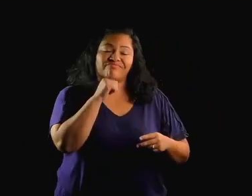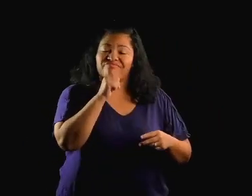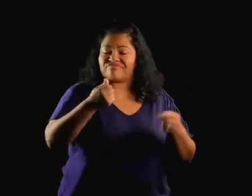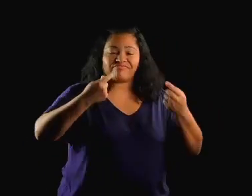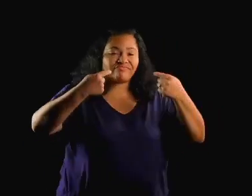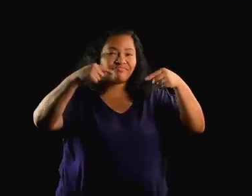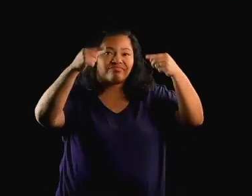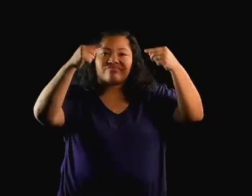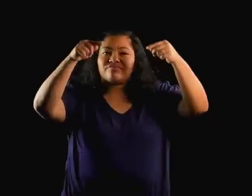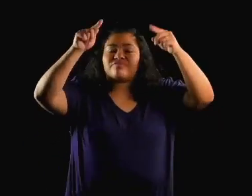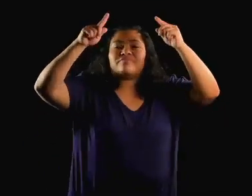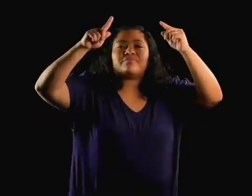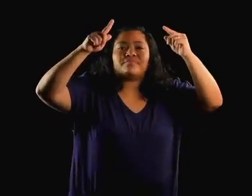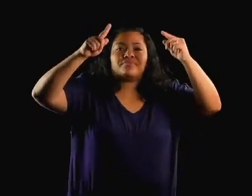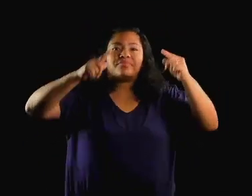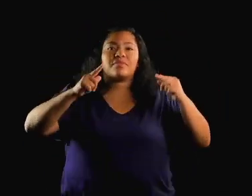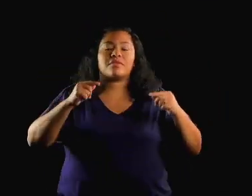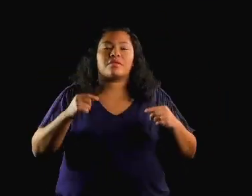won't prevail.